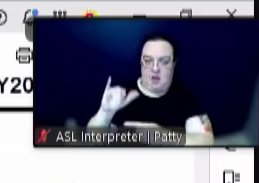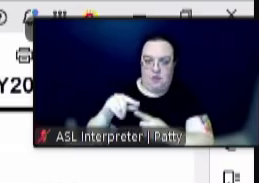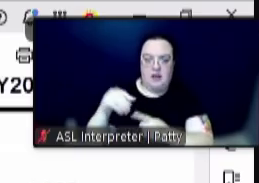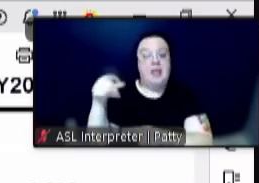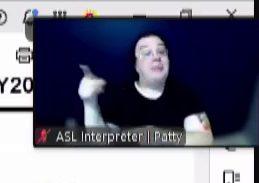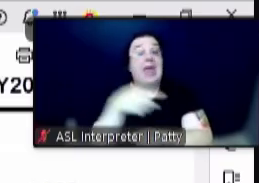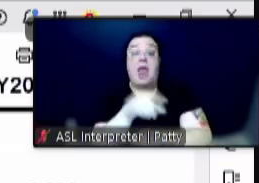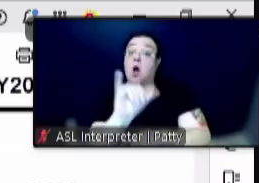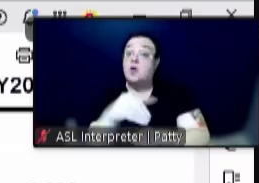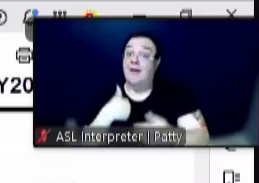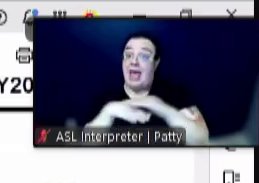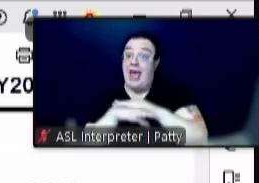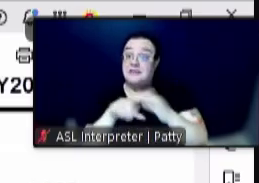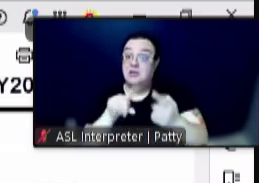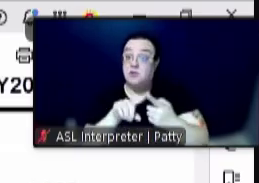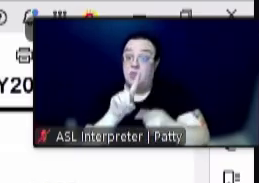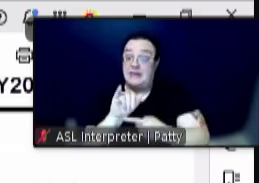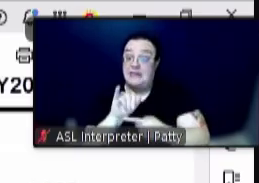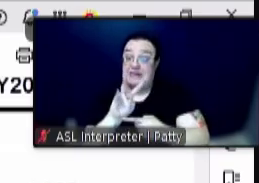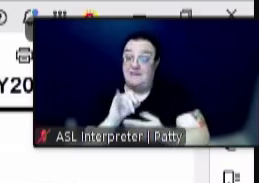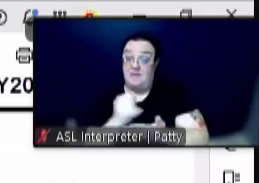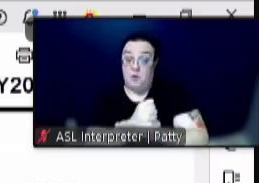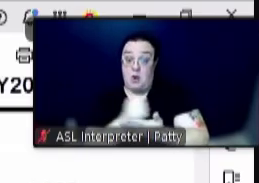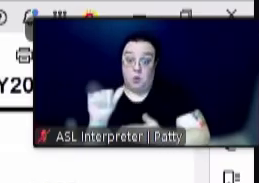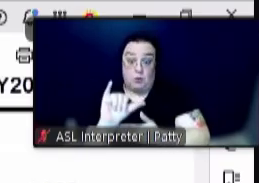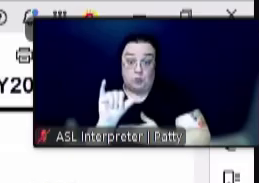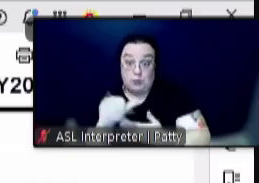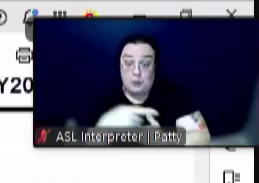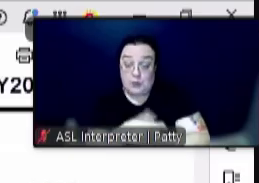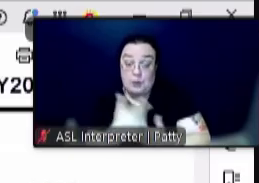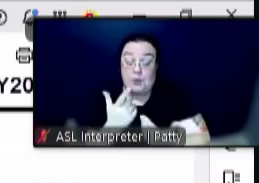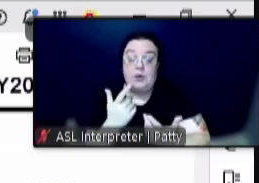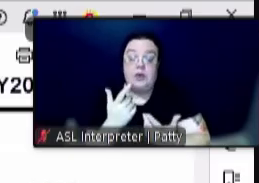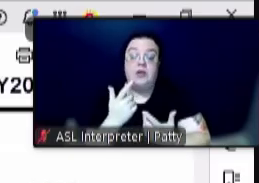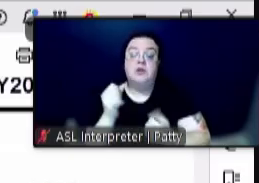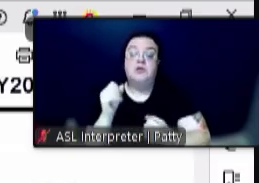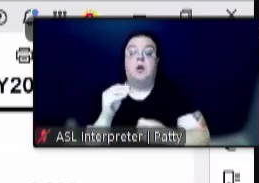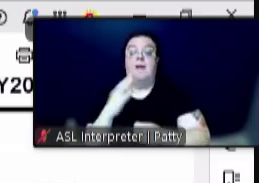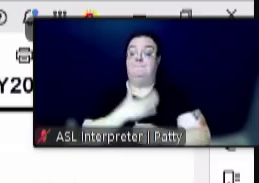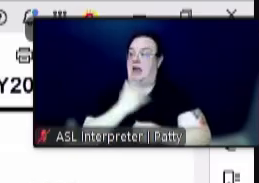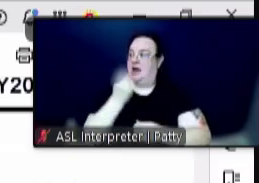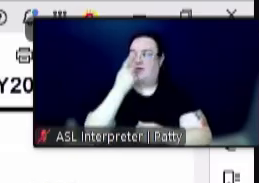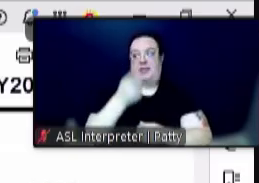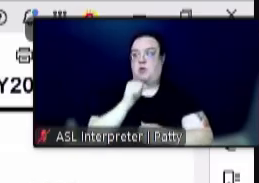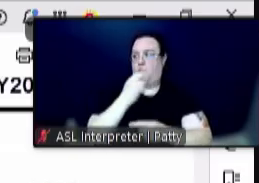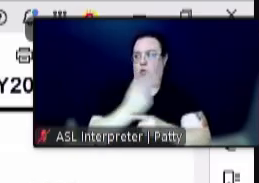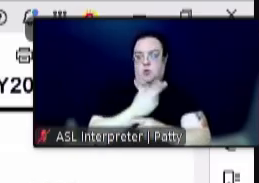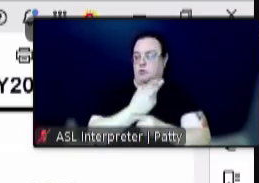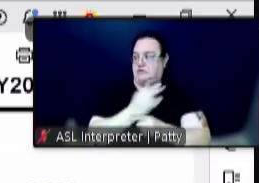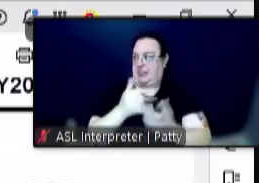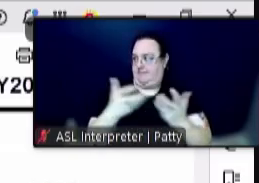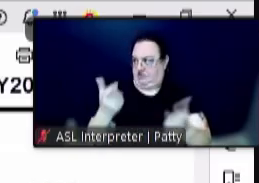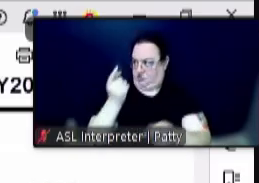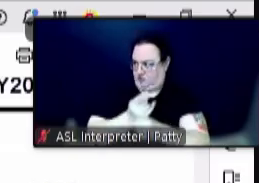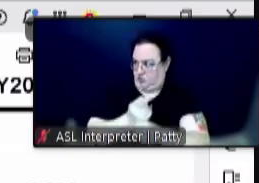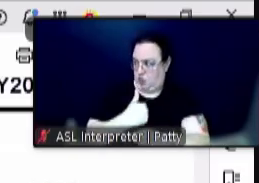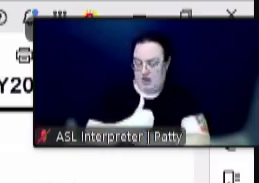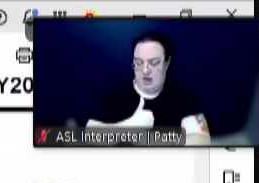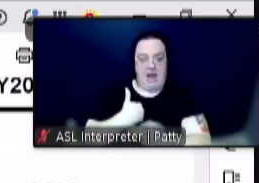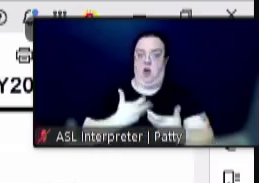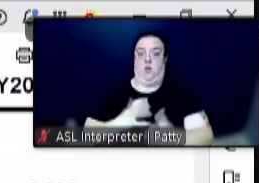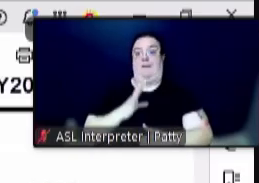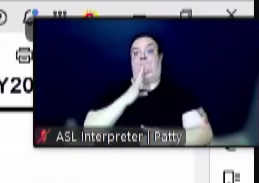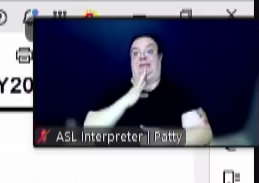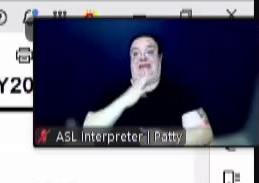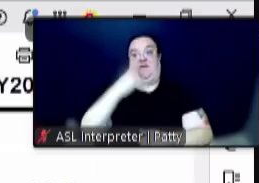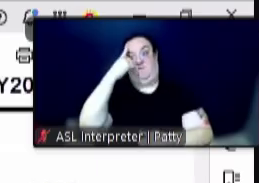well. Right. So They so don't, from understanding, they don't use that as much. Is that correct? I don't want to speak to them, but